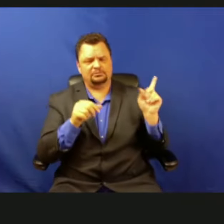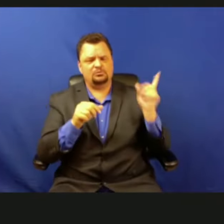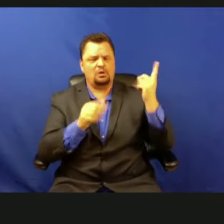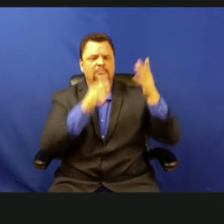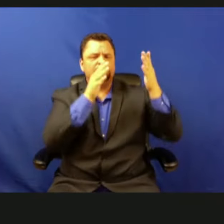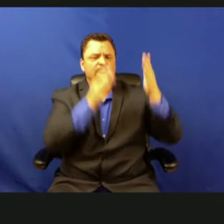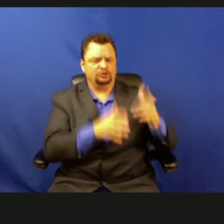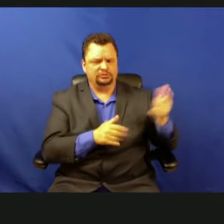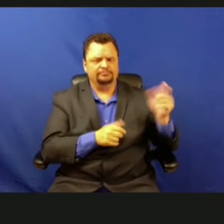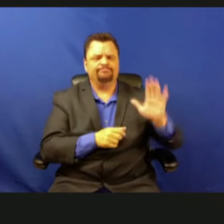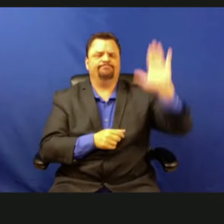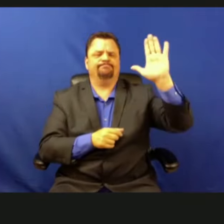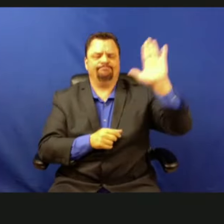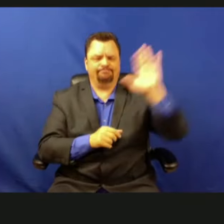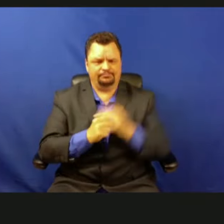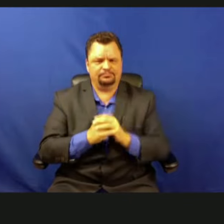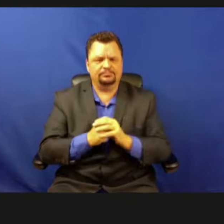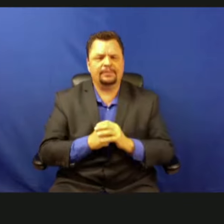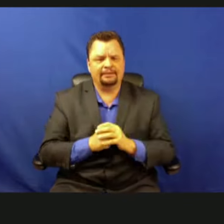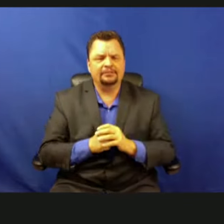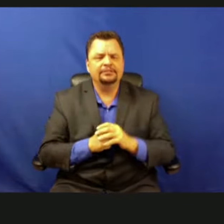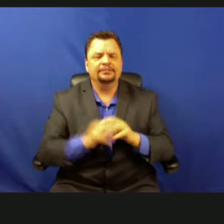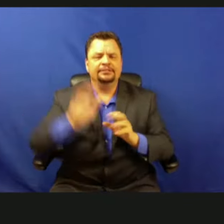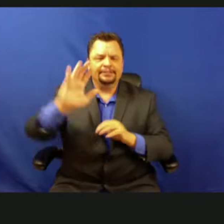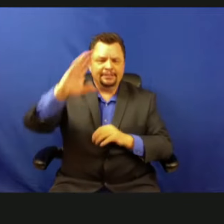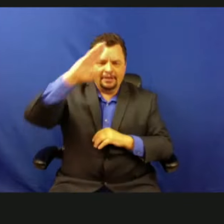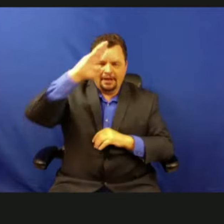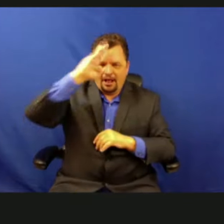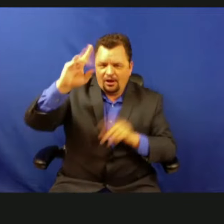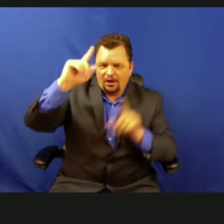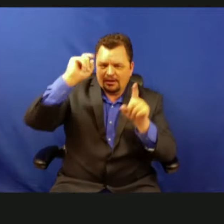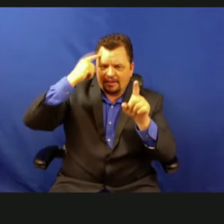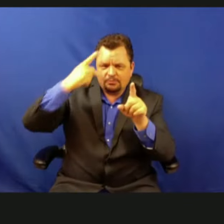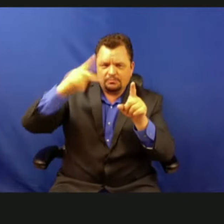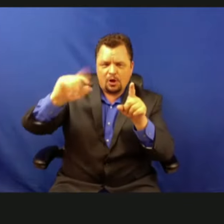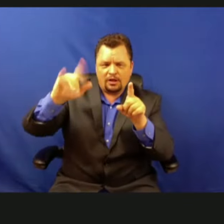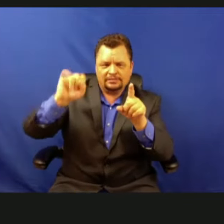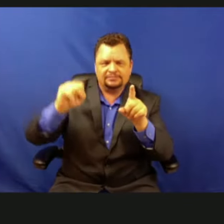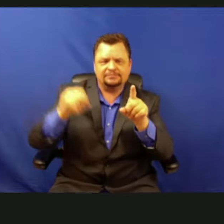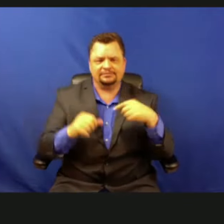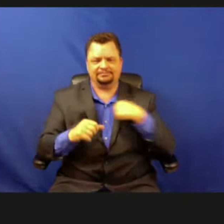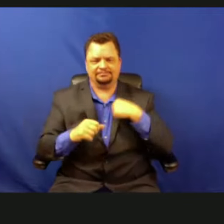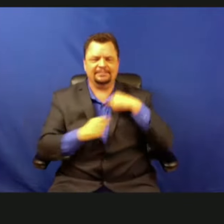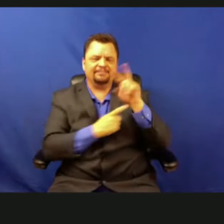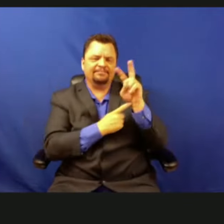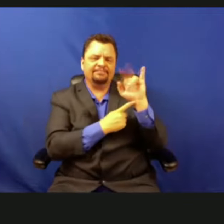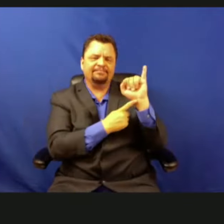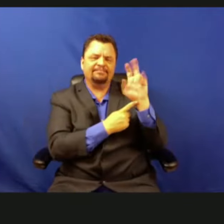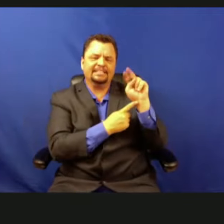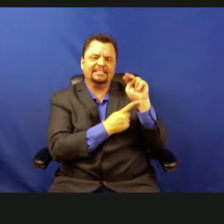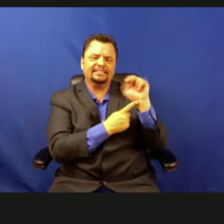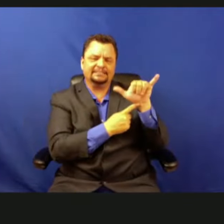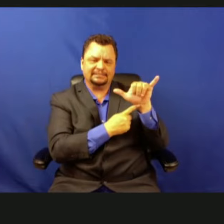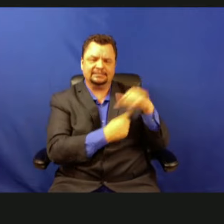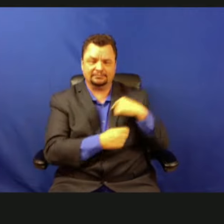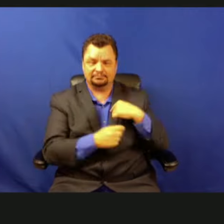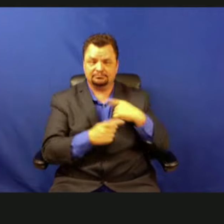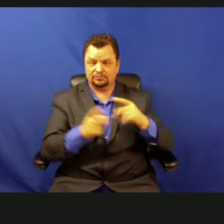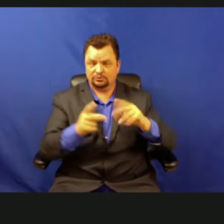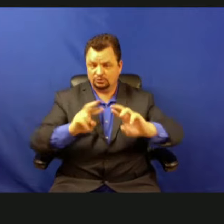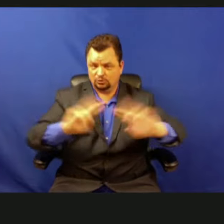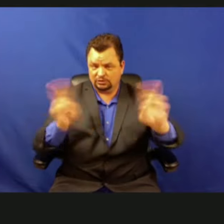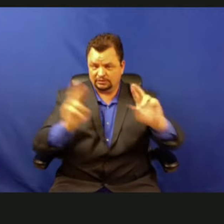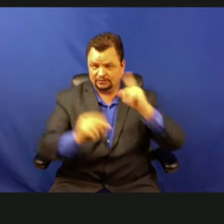Vinny Del Giudice at Bloomberg News in Denver. As you gear up for the boosters, has the state identified any